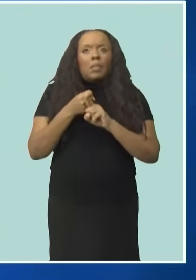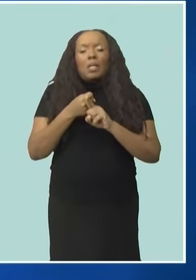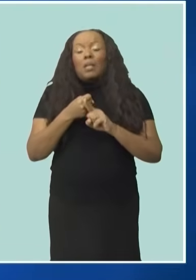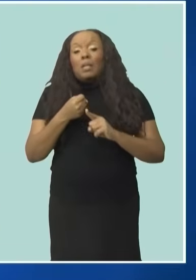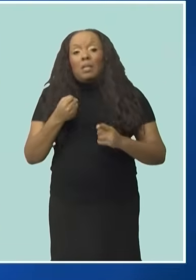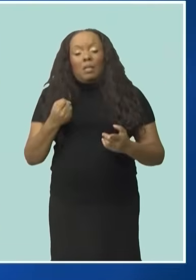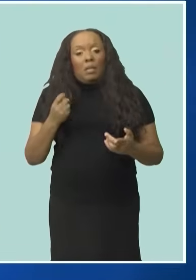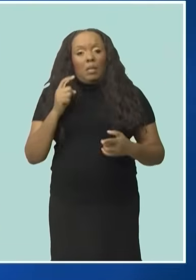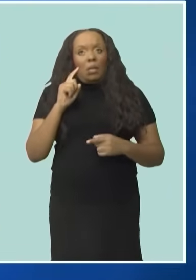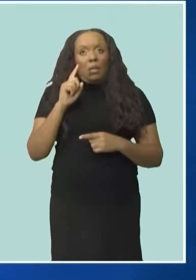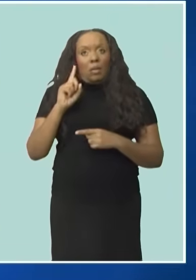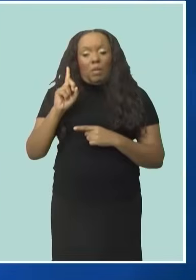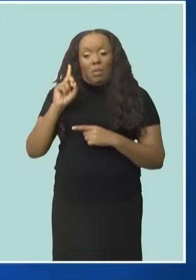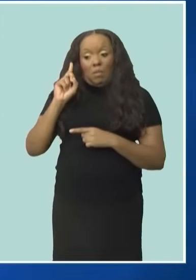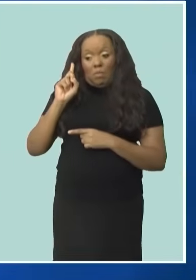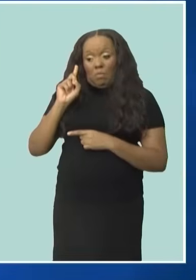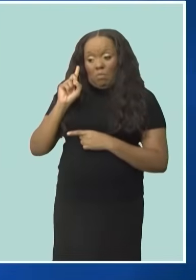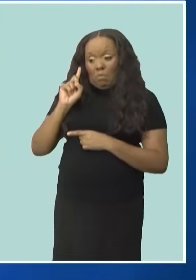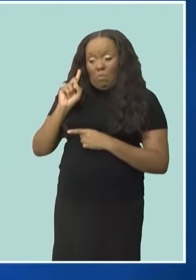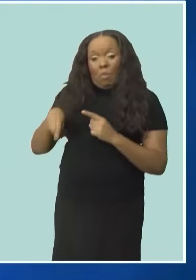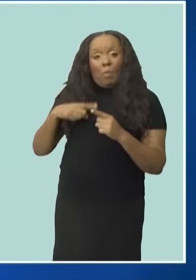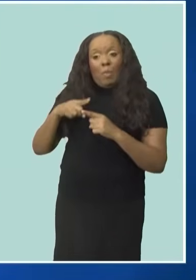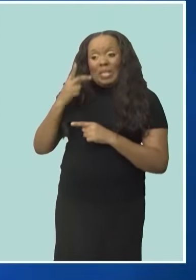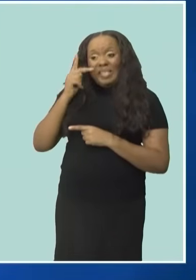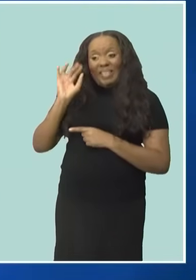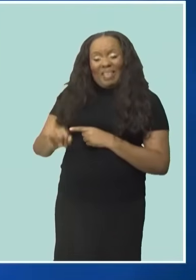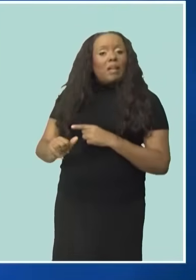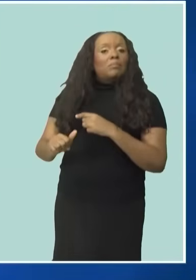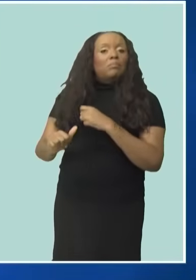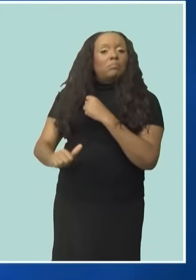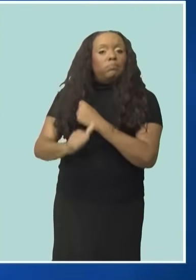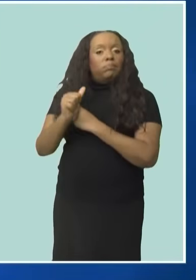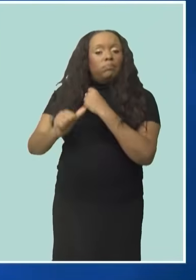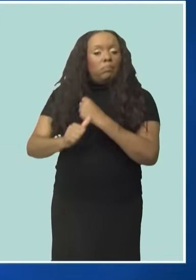quite frankly, threaten what is our greatest